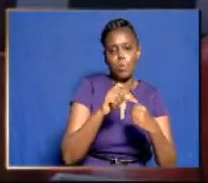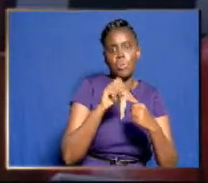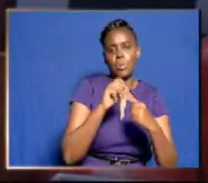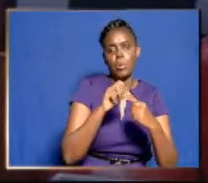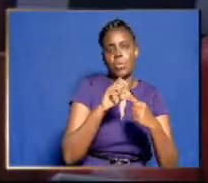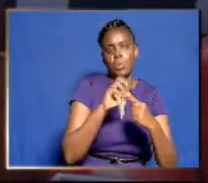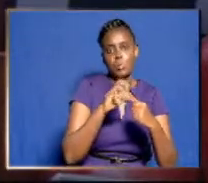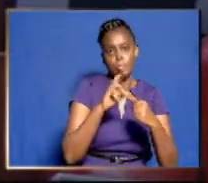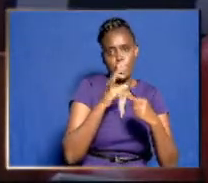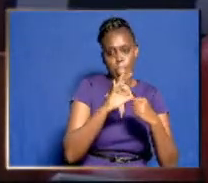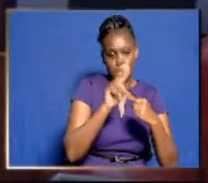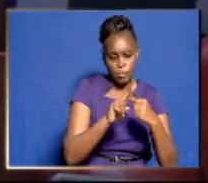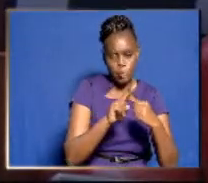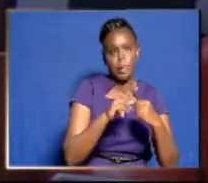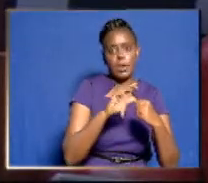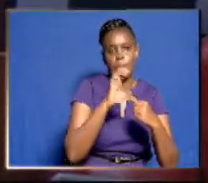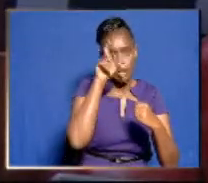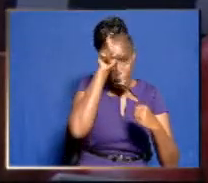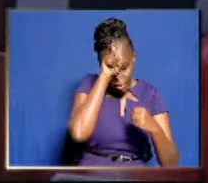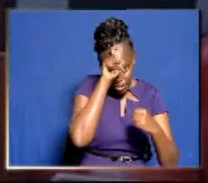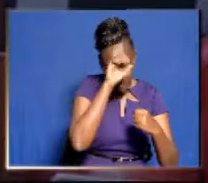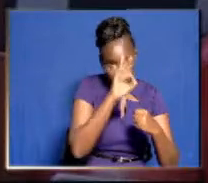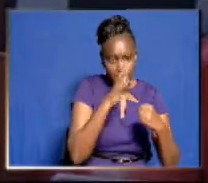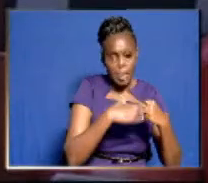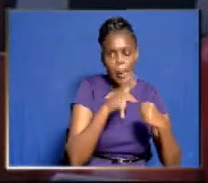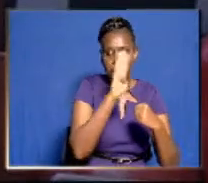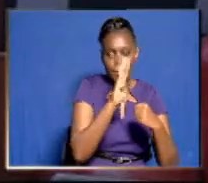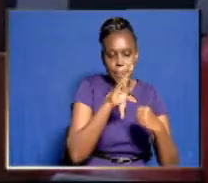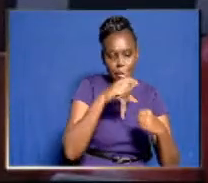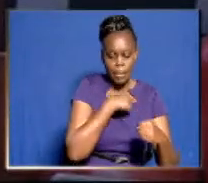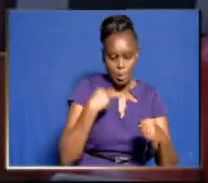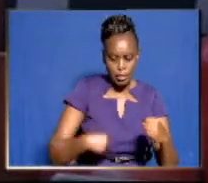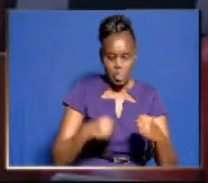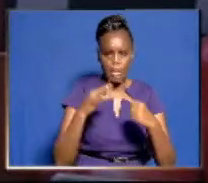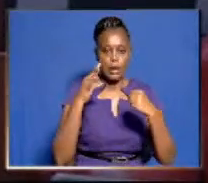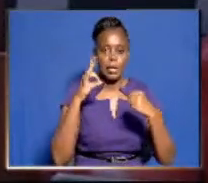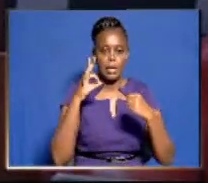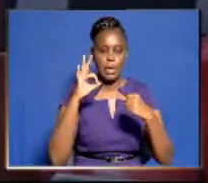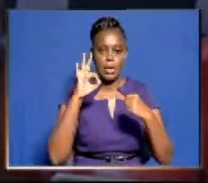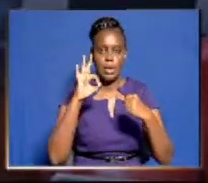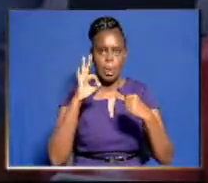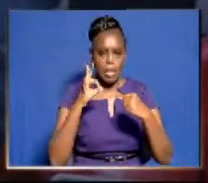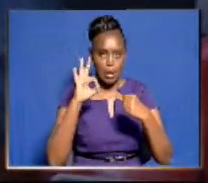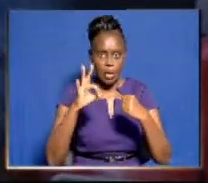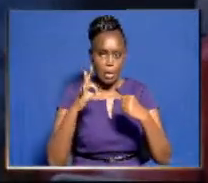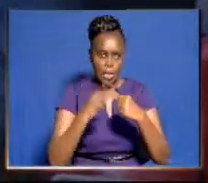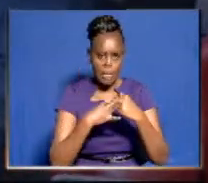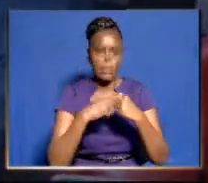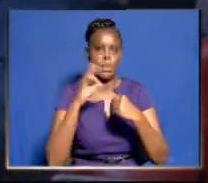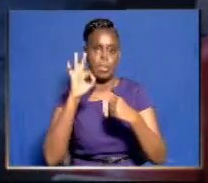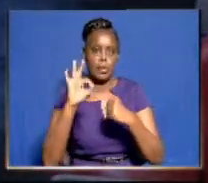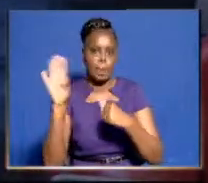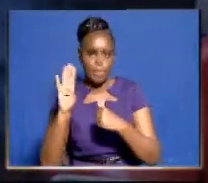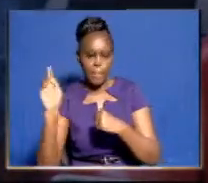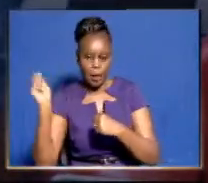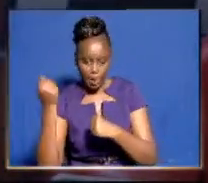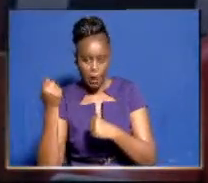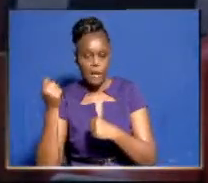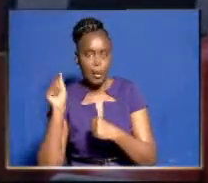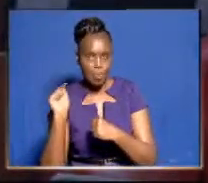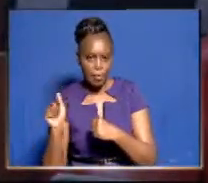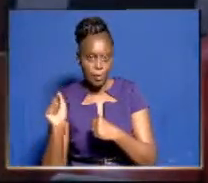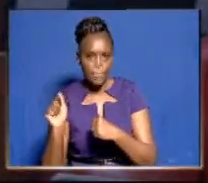billion, Egypt 29 billion, China 83 billion. Kenya, with all its